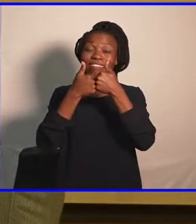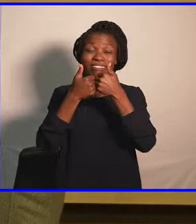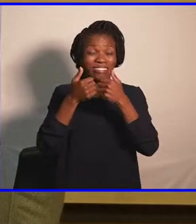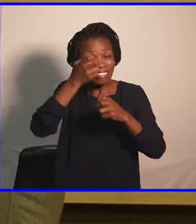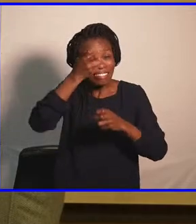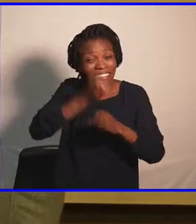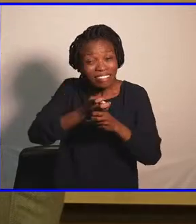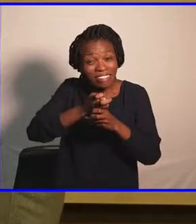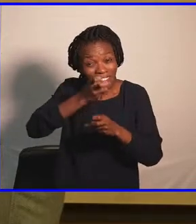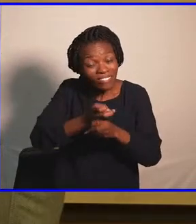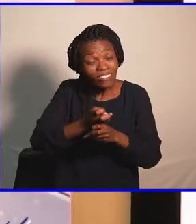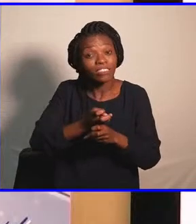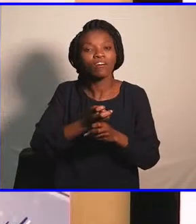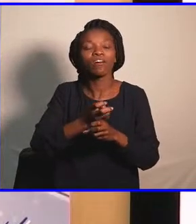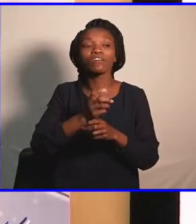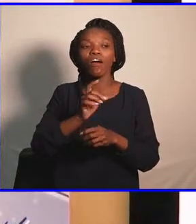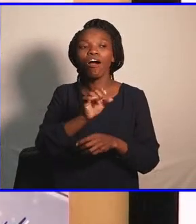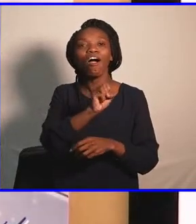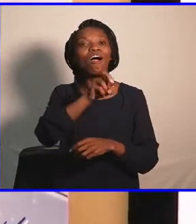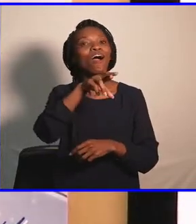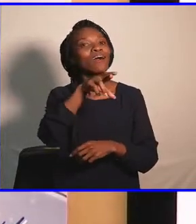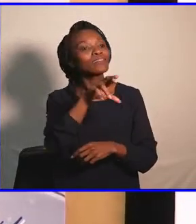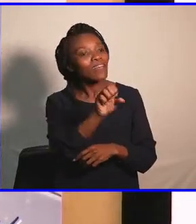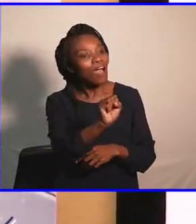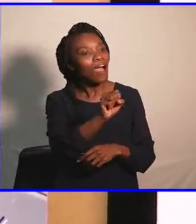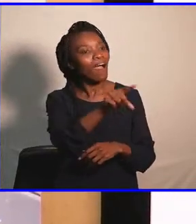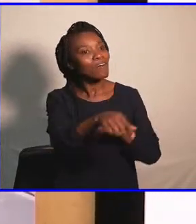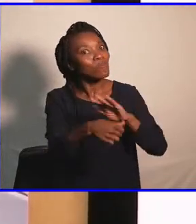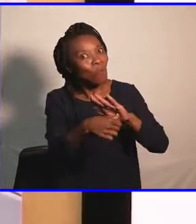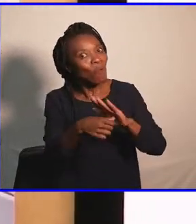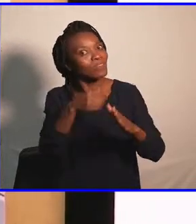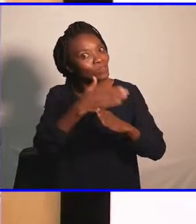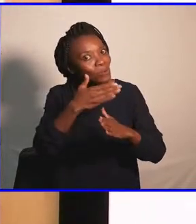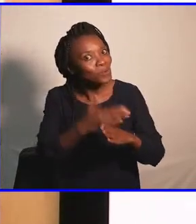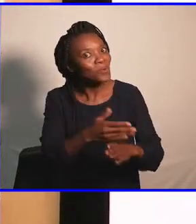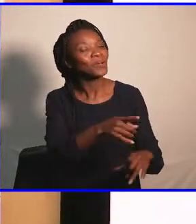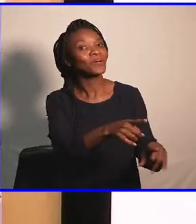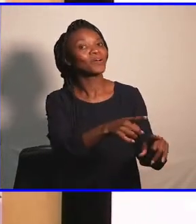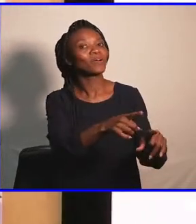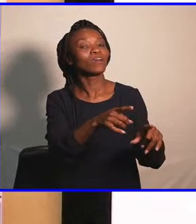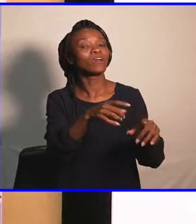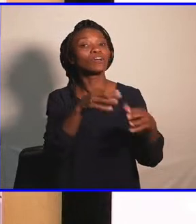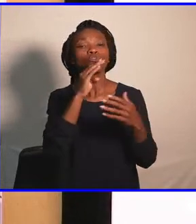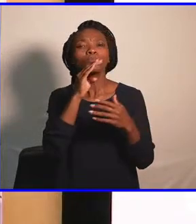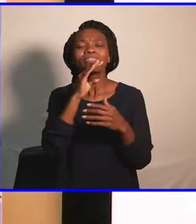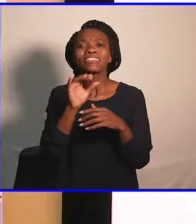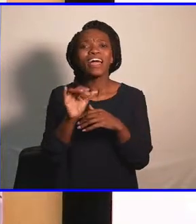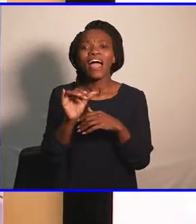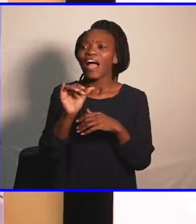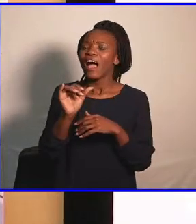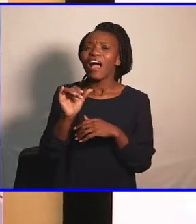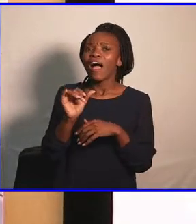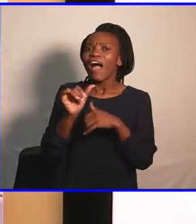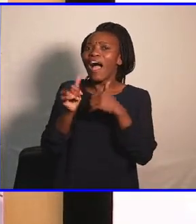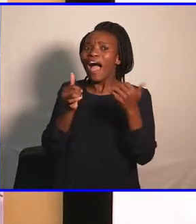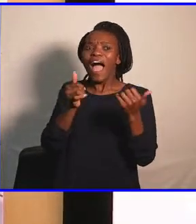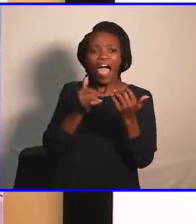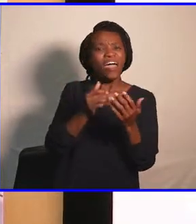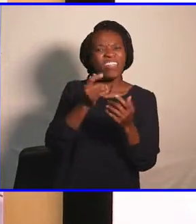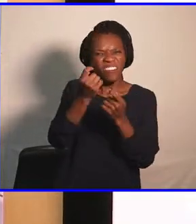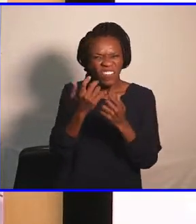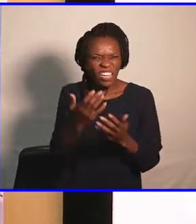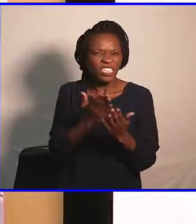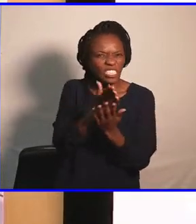therefore played another critical role. None of these financial interventions that we